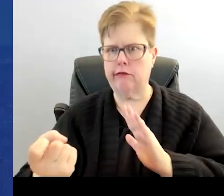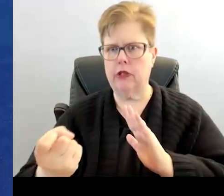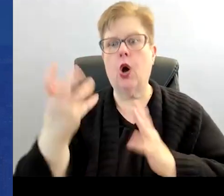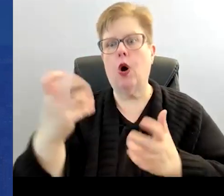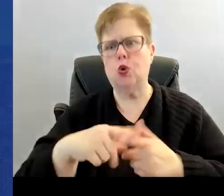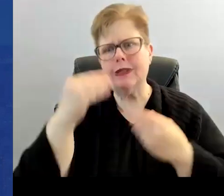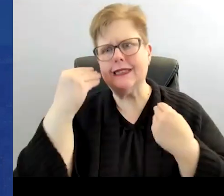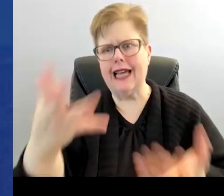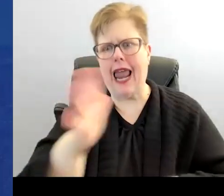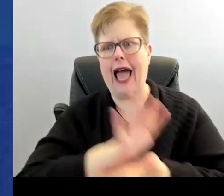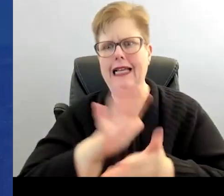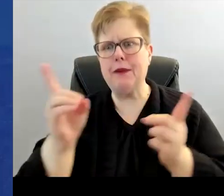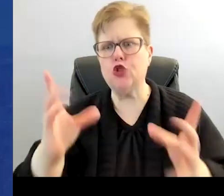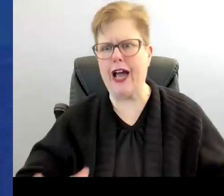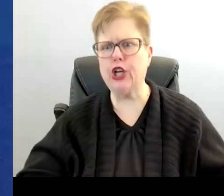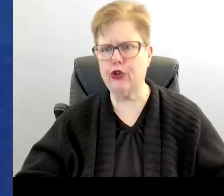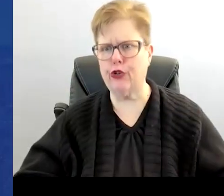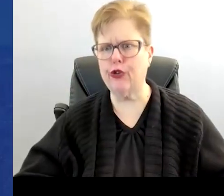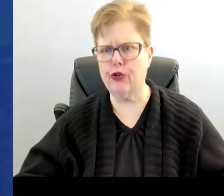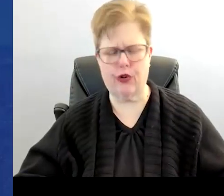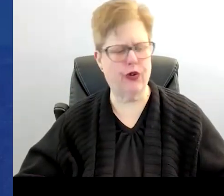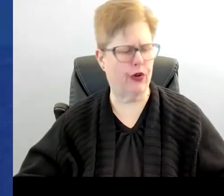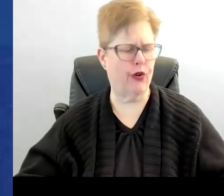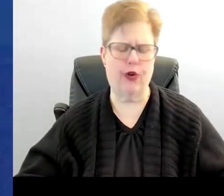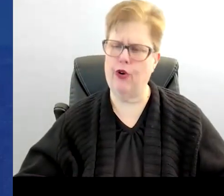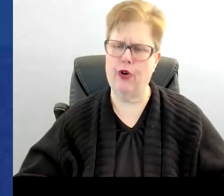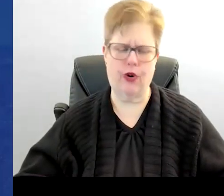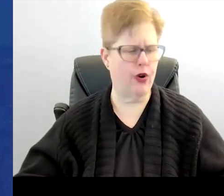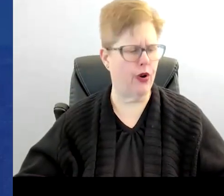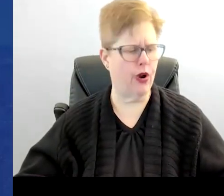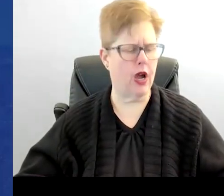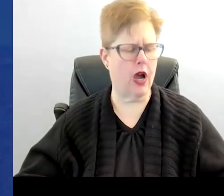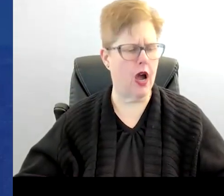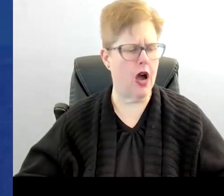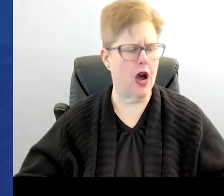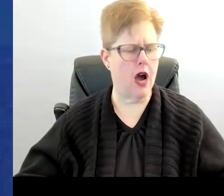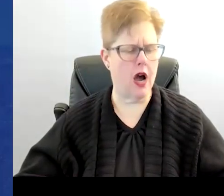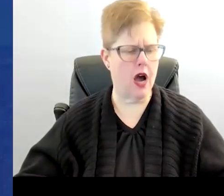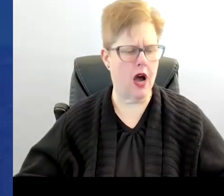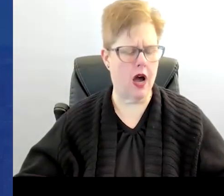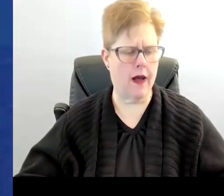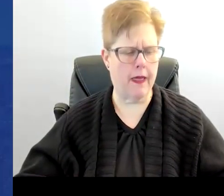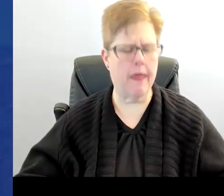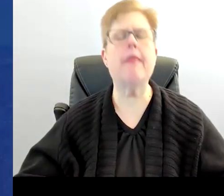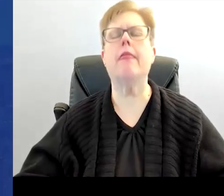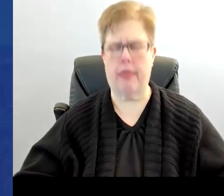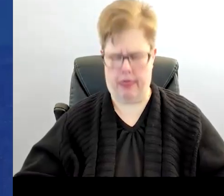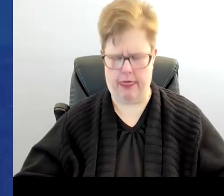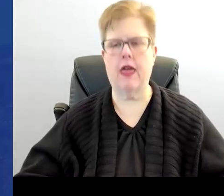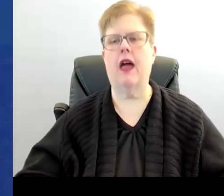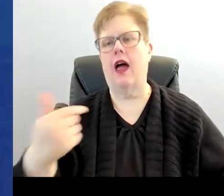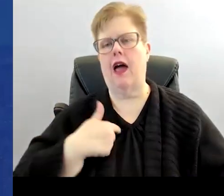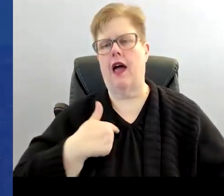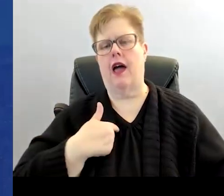tell the academic director about that. Your academic director, I up through the end of the summer have been the